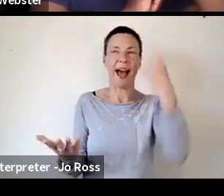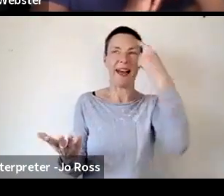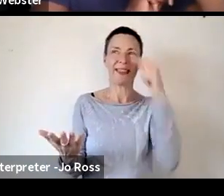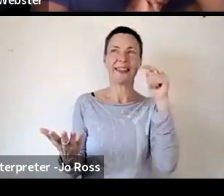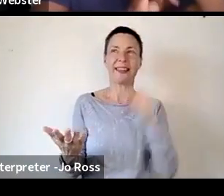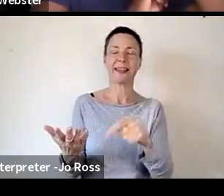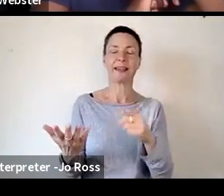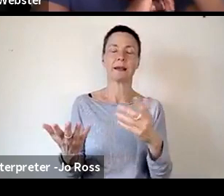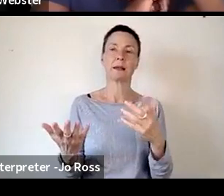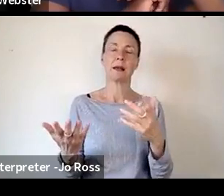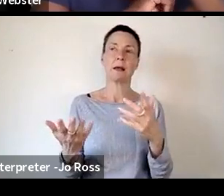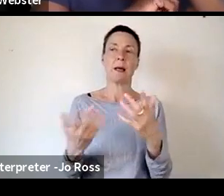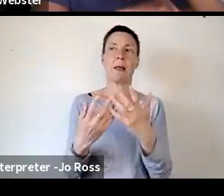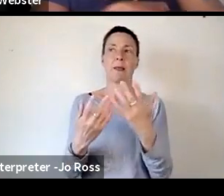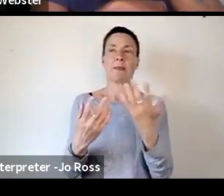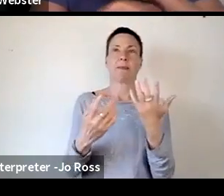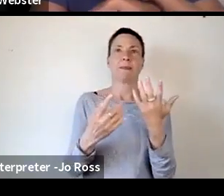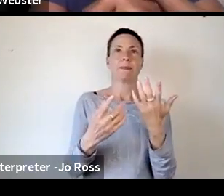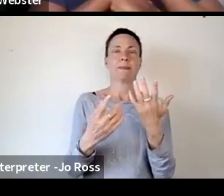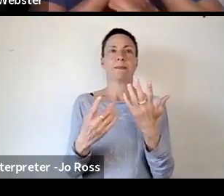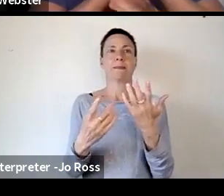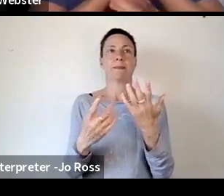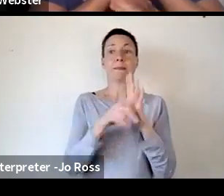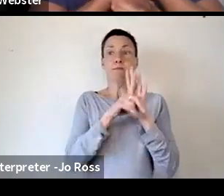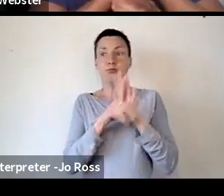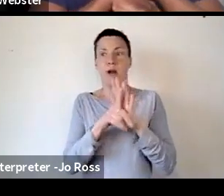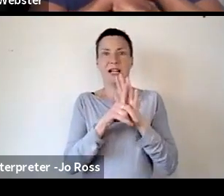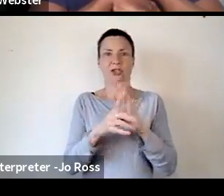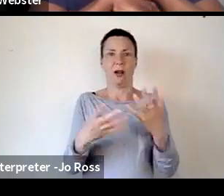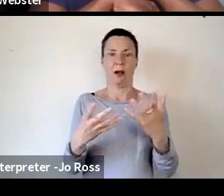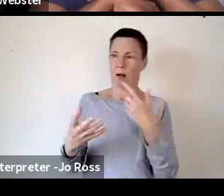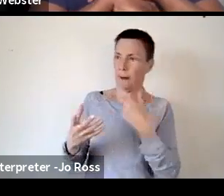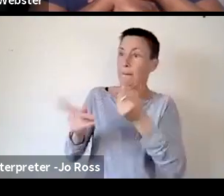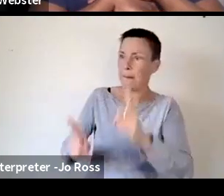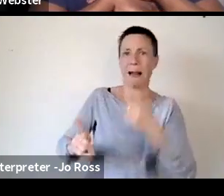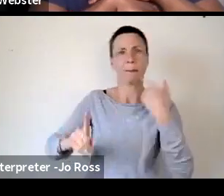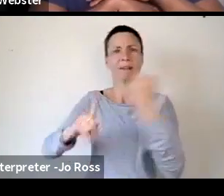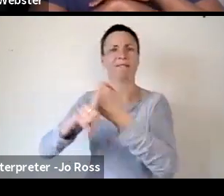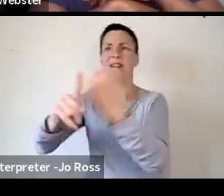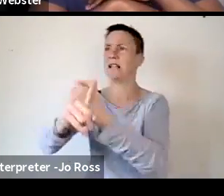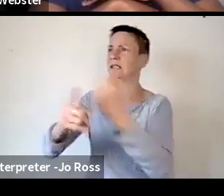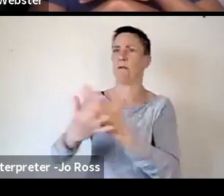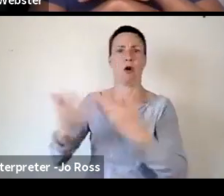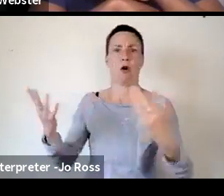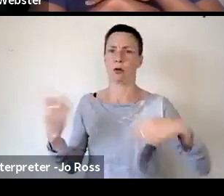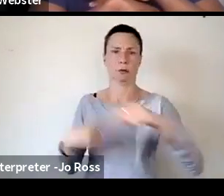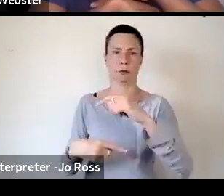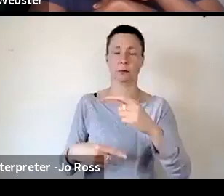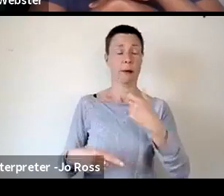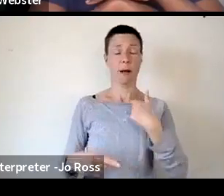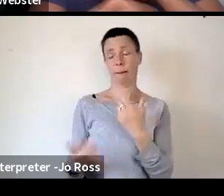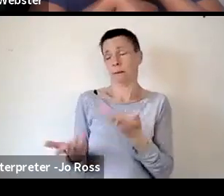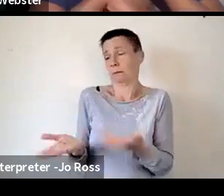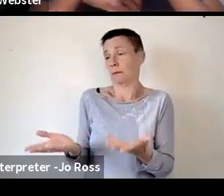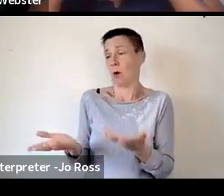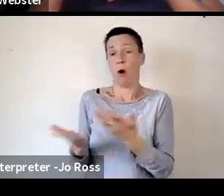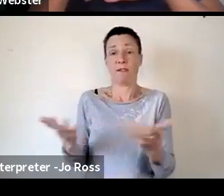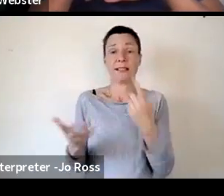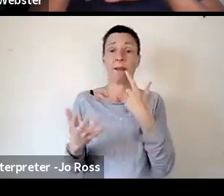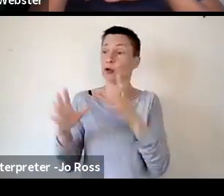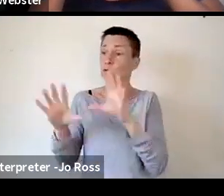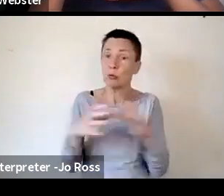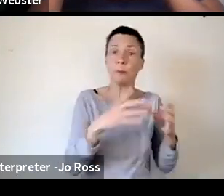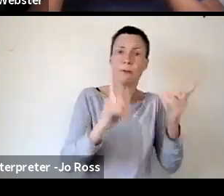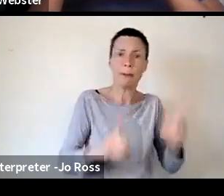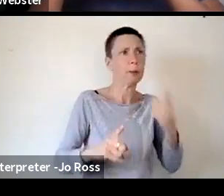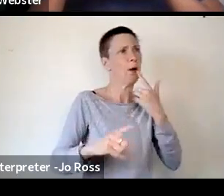that the pressure's always like that. Internally, there are people who have been fighting for this stuff as well. Like, you can't deny that there are groups of people who have